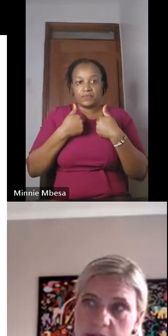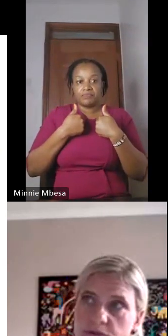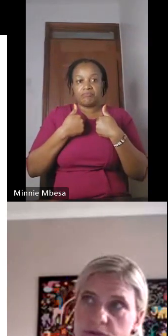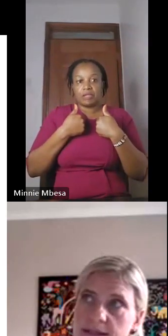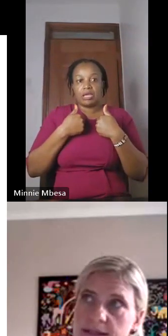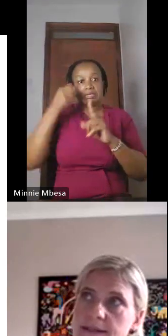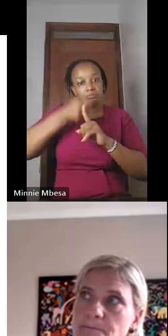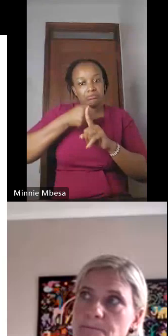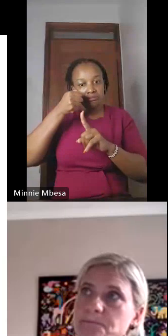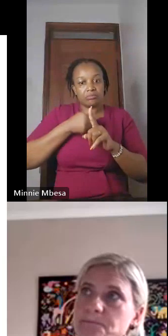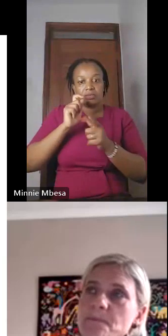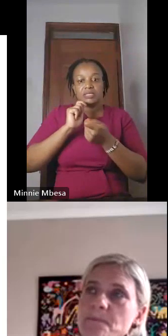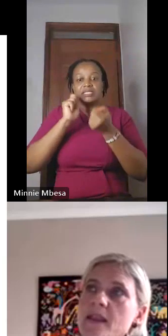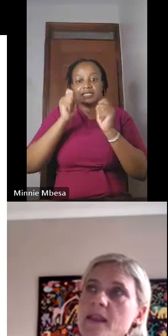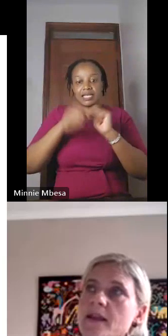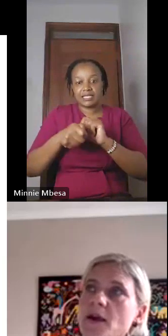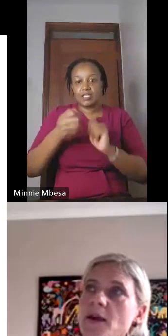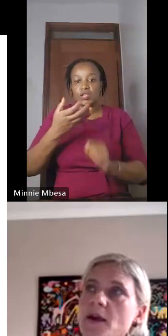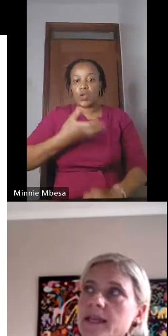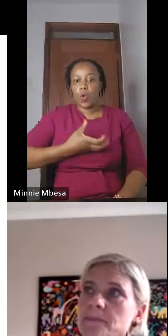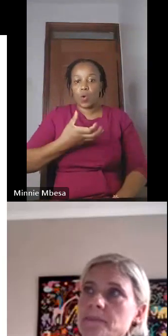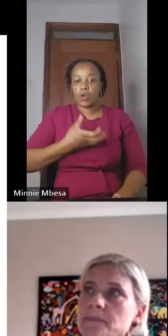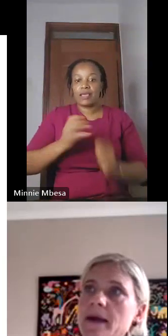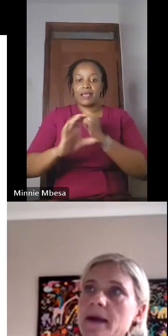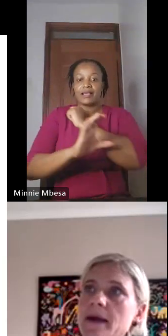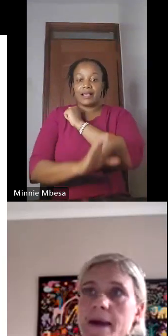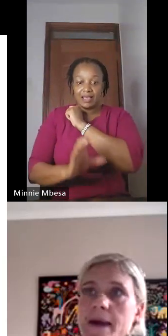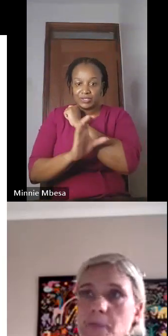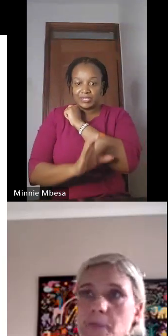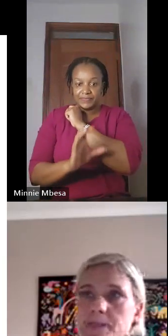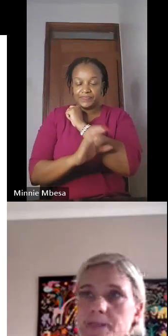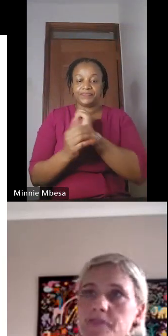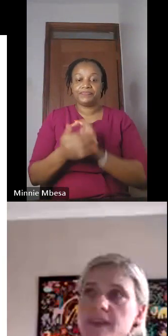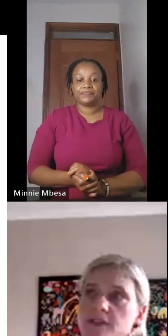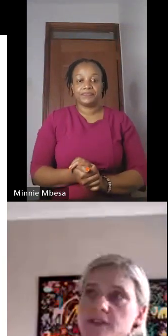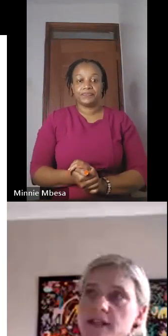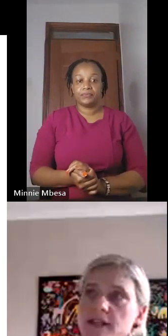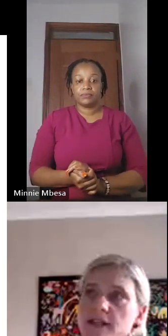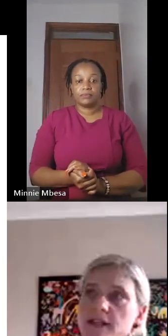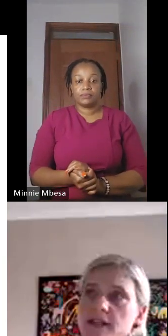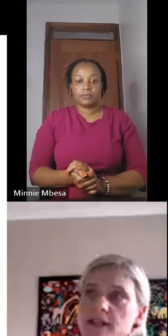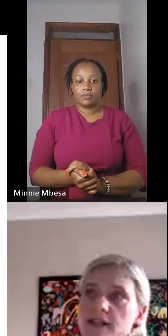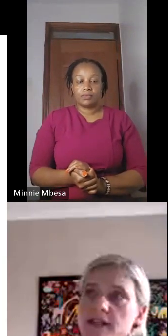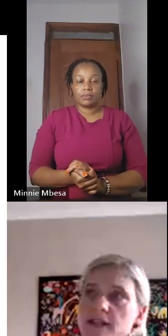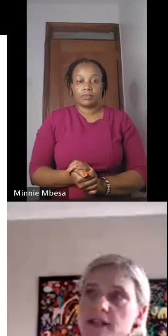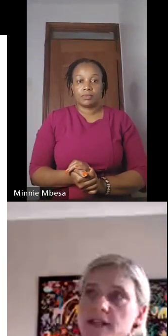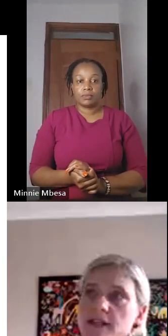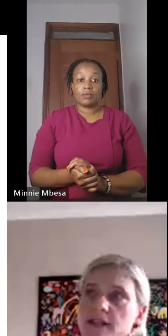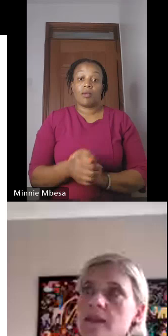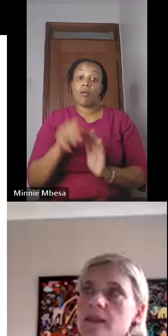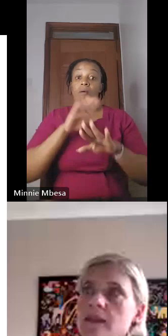home countries. Okay. As part of the Australia